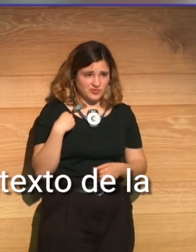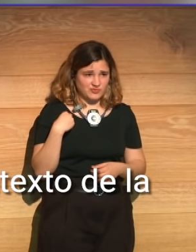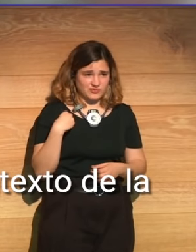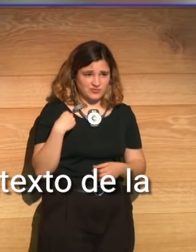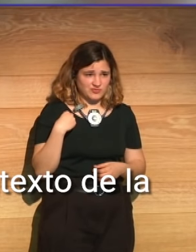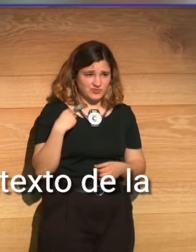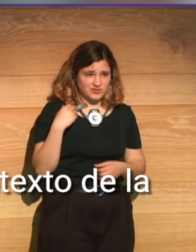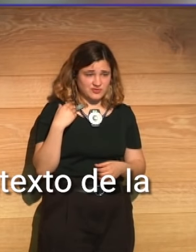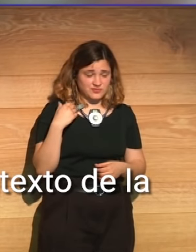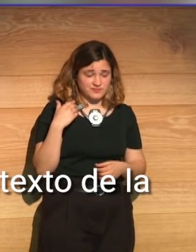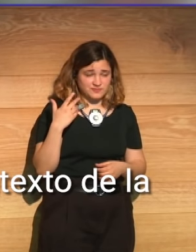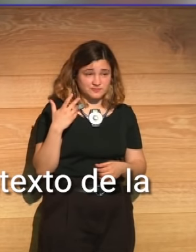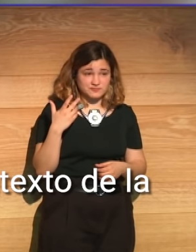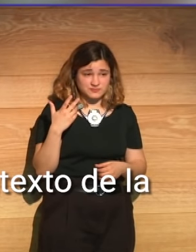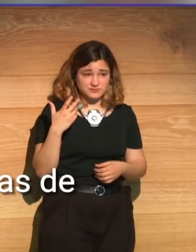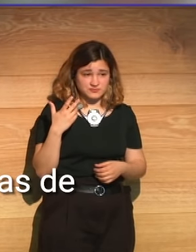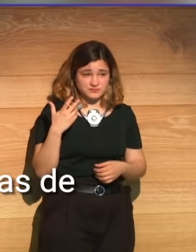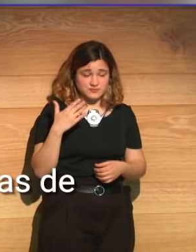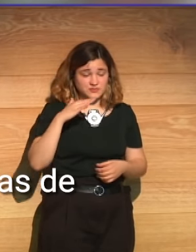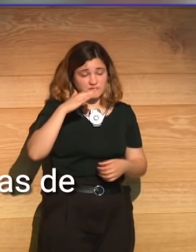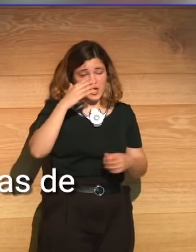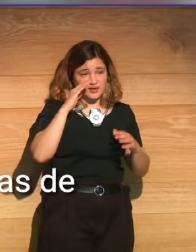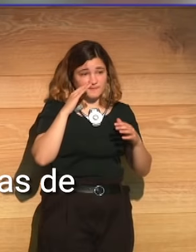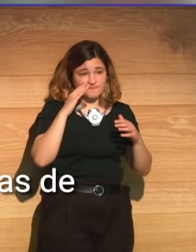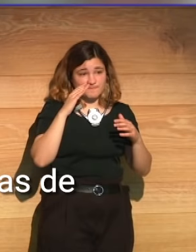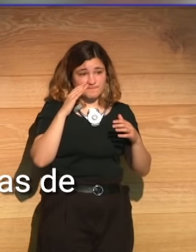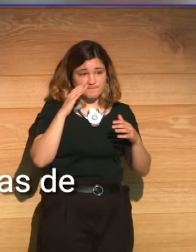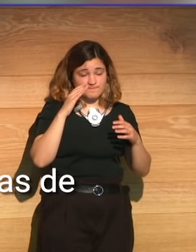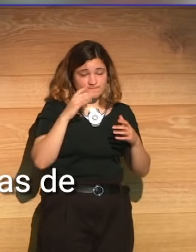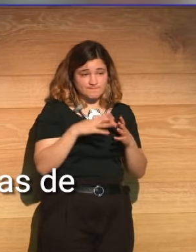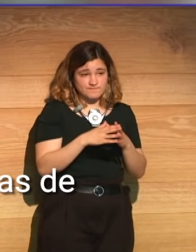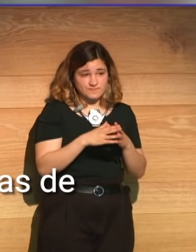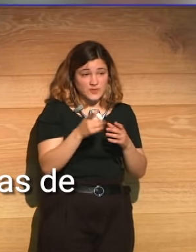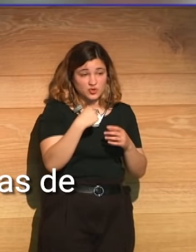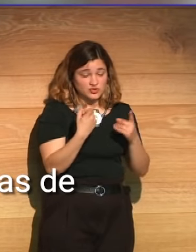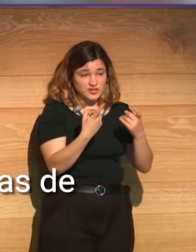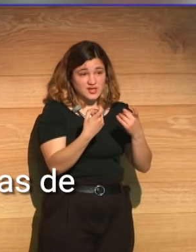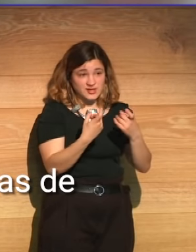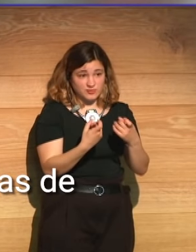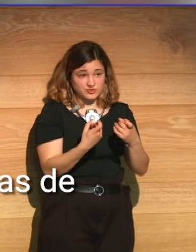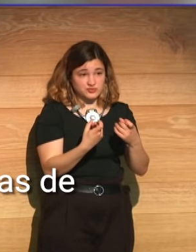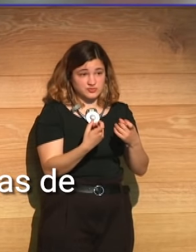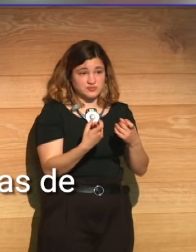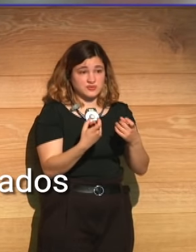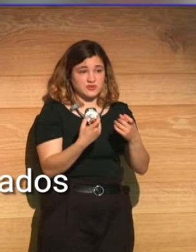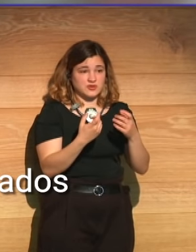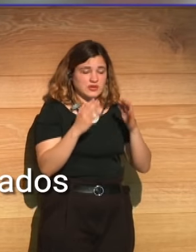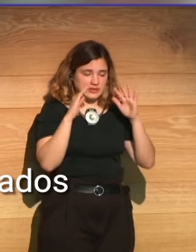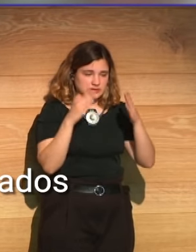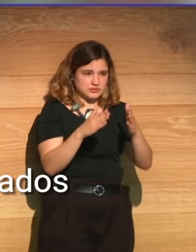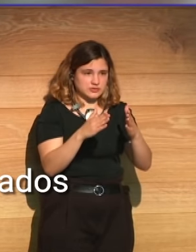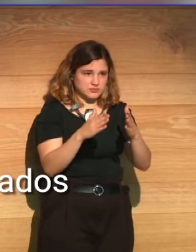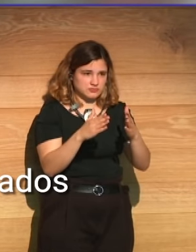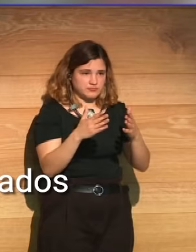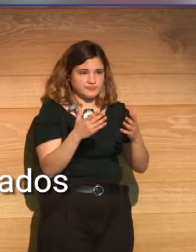divide experience within, but there's a big push right now to try to connect all schools around the world. But what